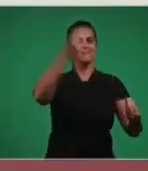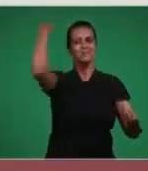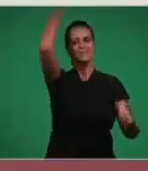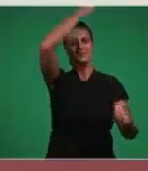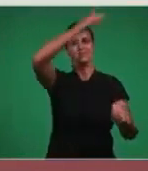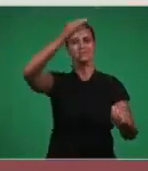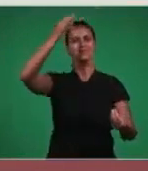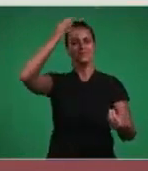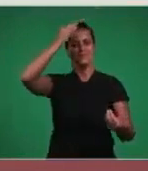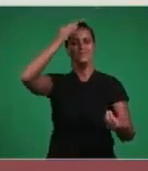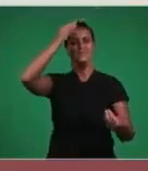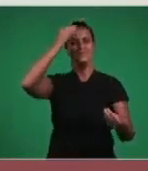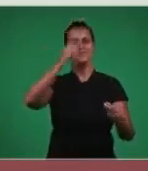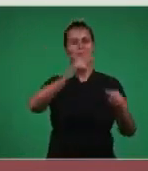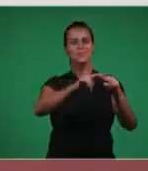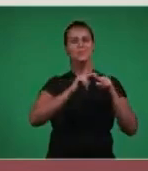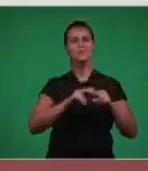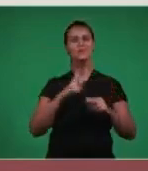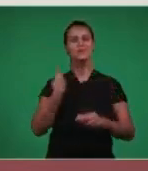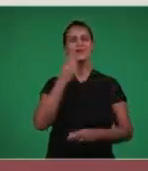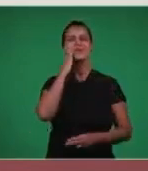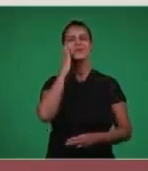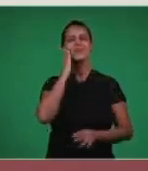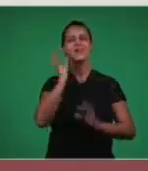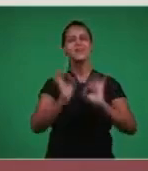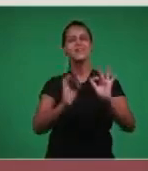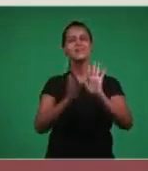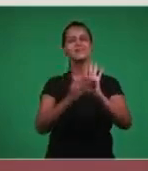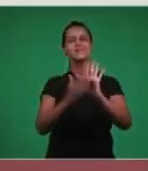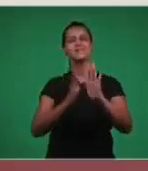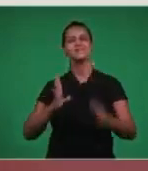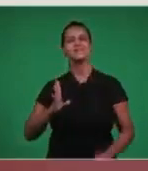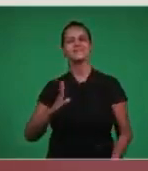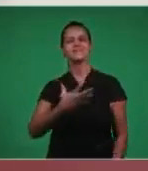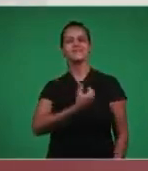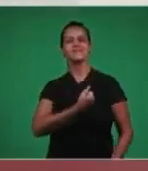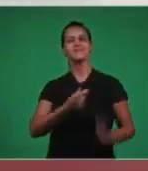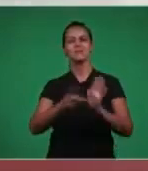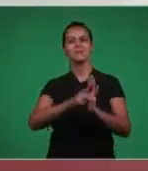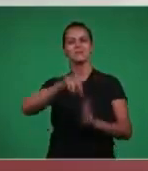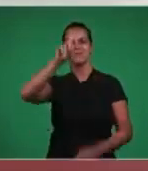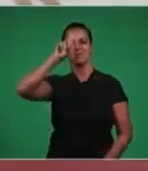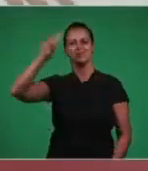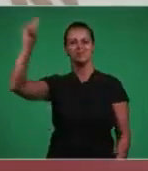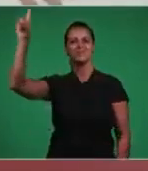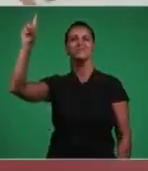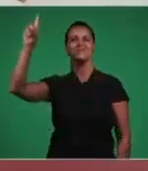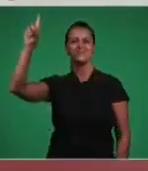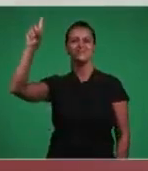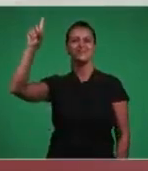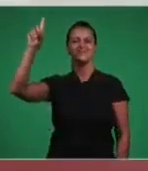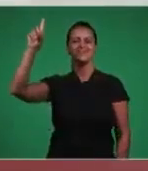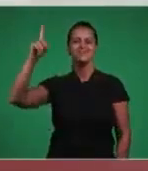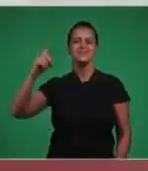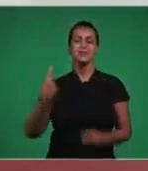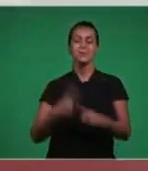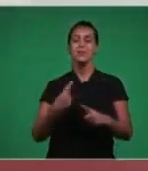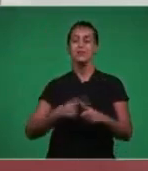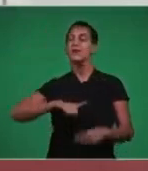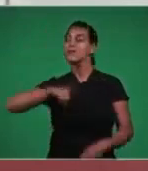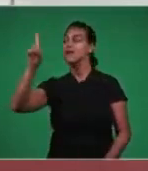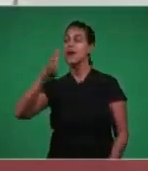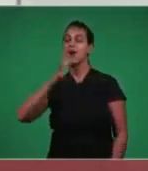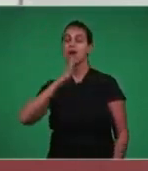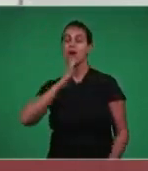project of salvation of the Father. And they are created. He knows us before the